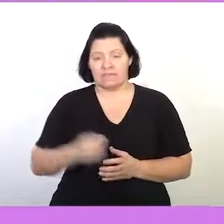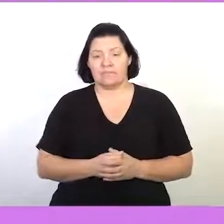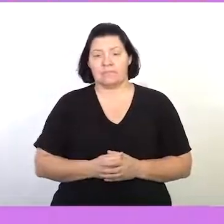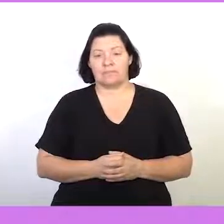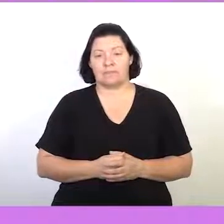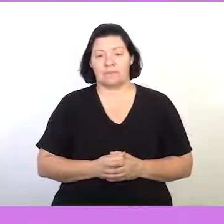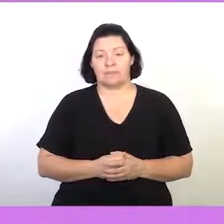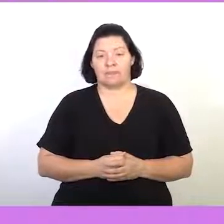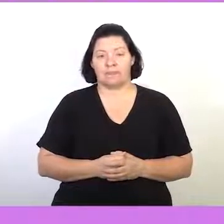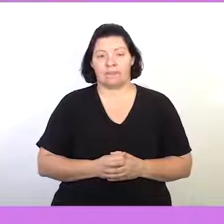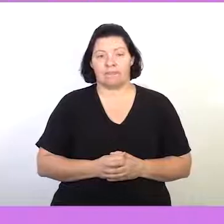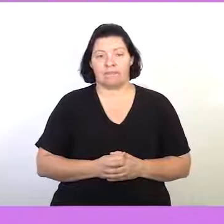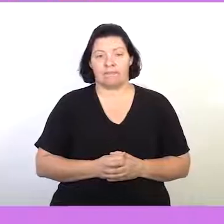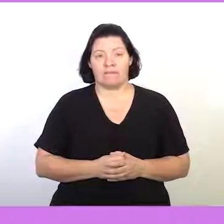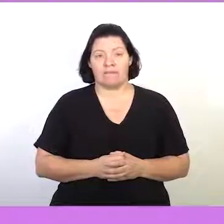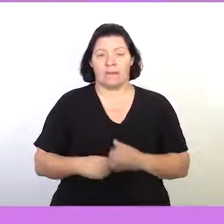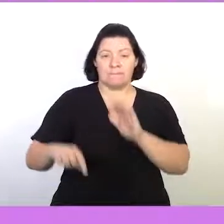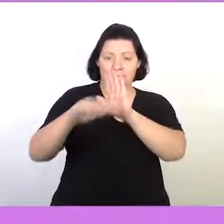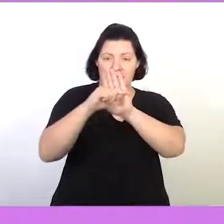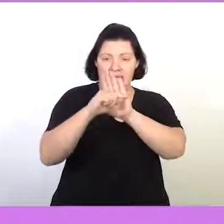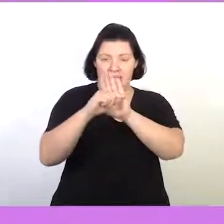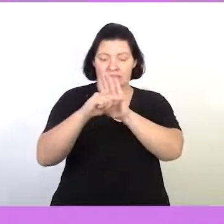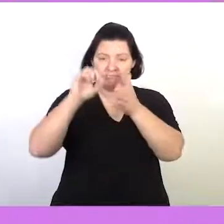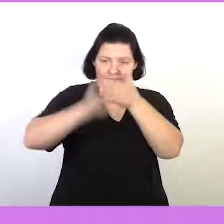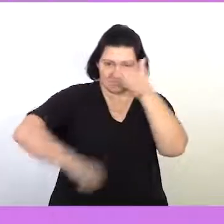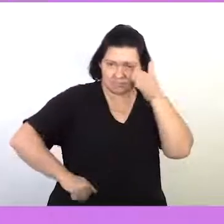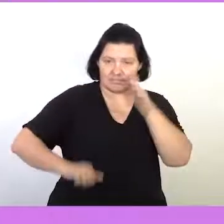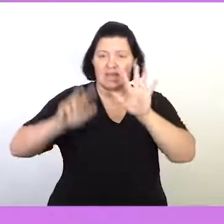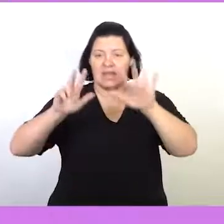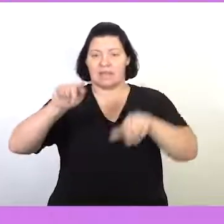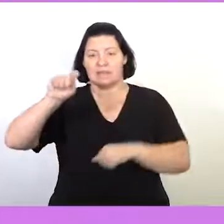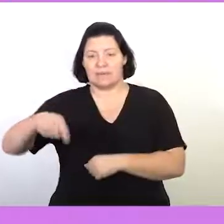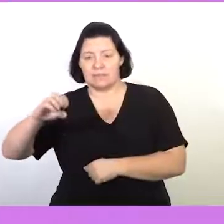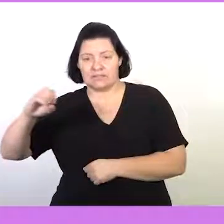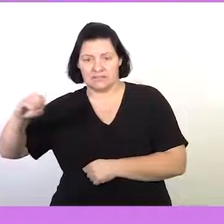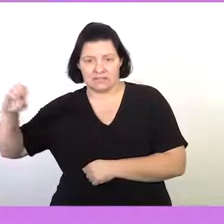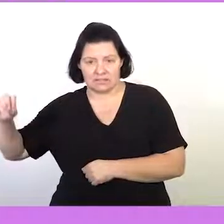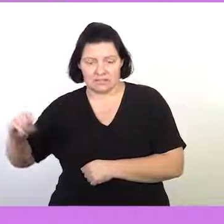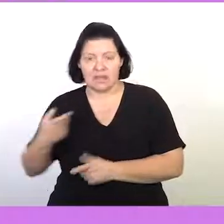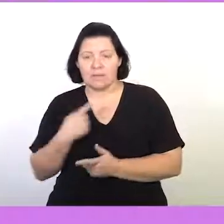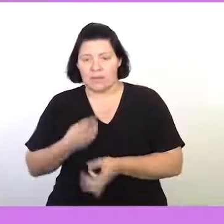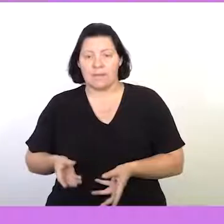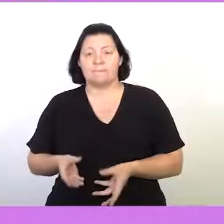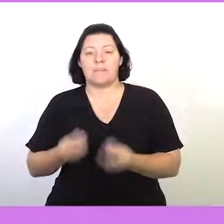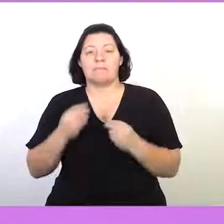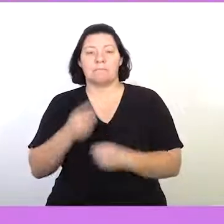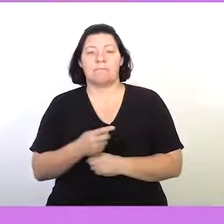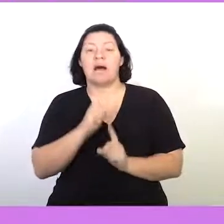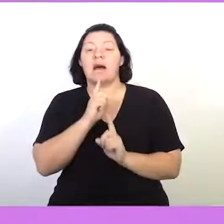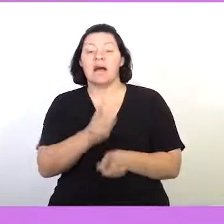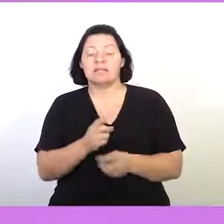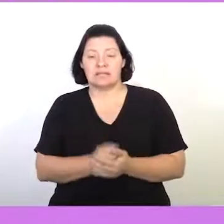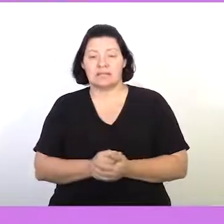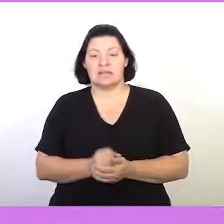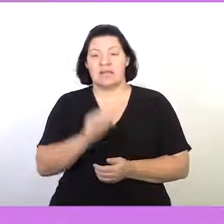is my salary expense. There I indicate 40,000, minus the 8,000, and I arrive, if I look at this, at